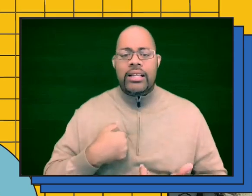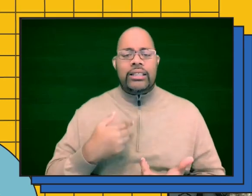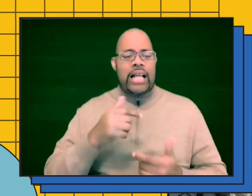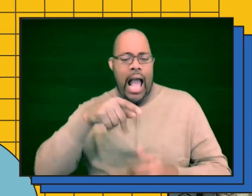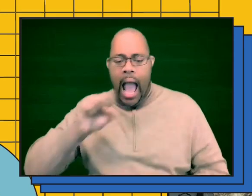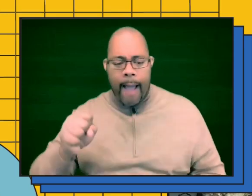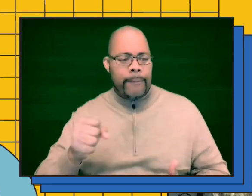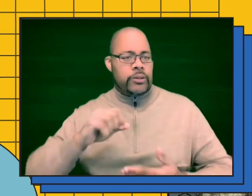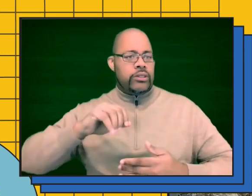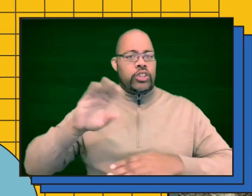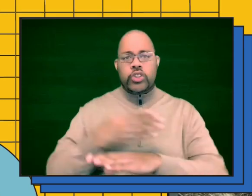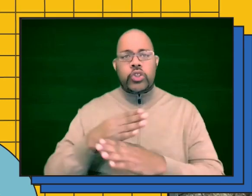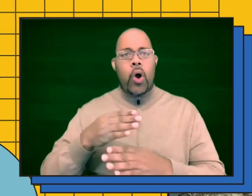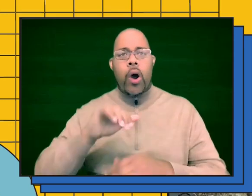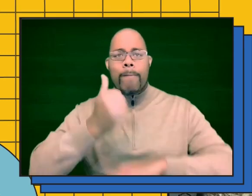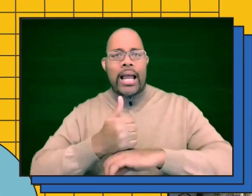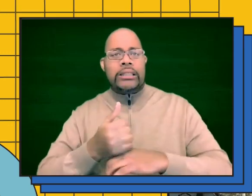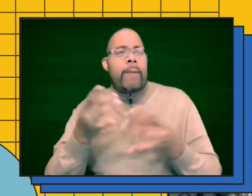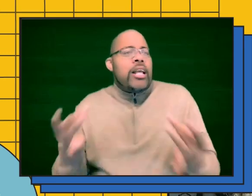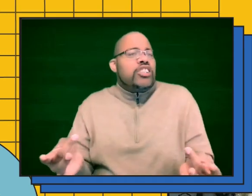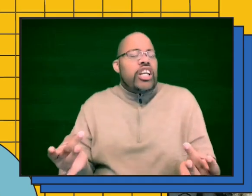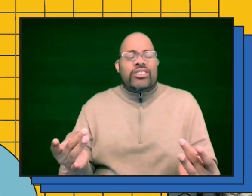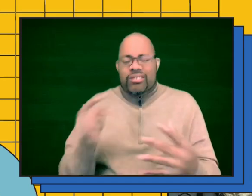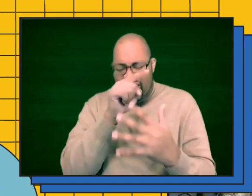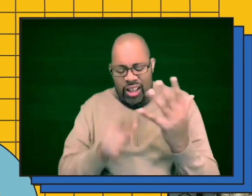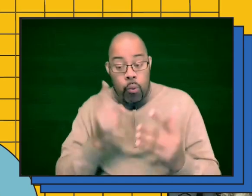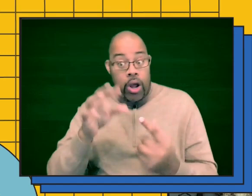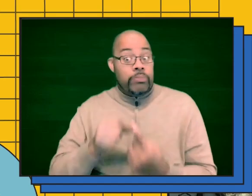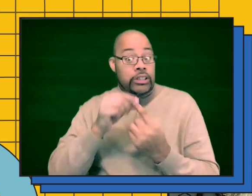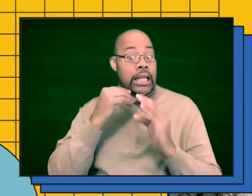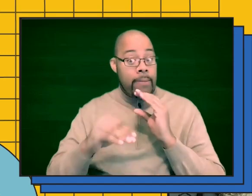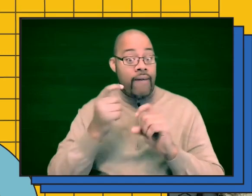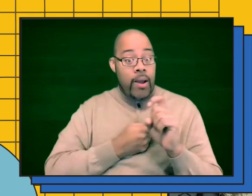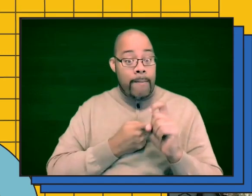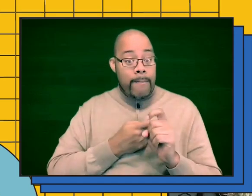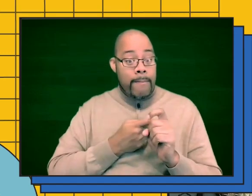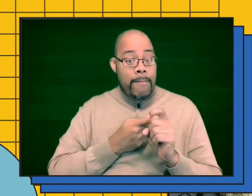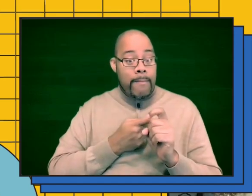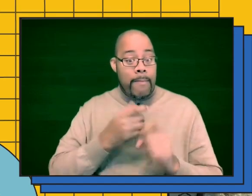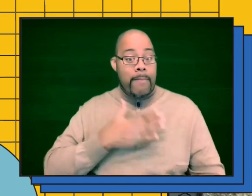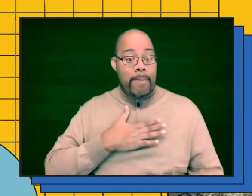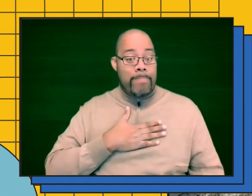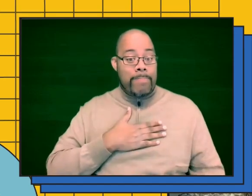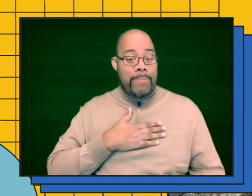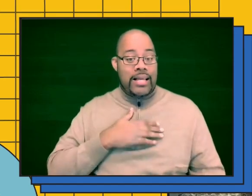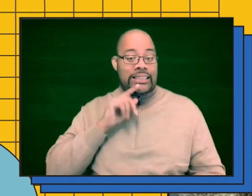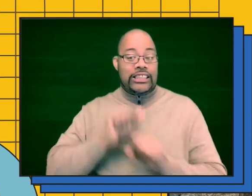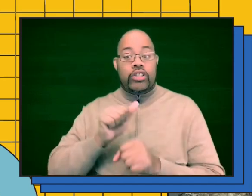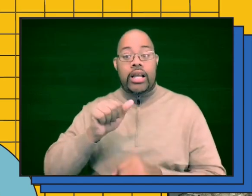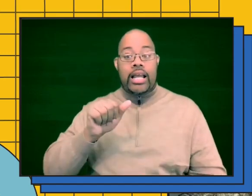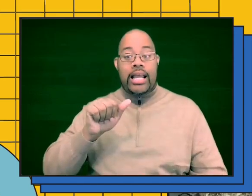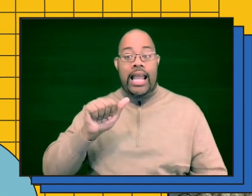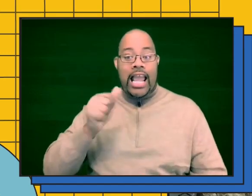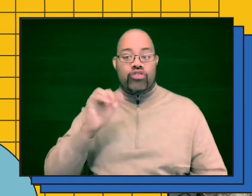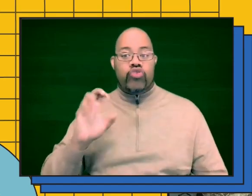creating apps, song-based audio meditations, and one special email from my dear sister Adrienne